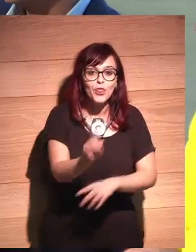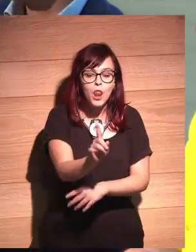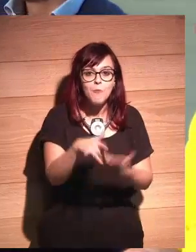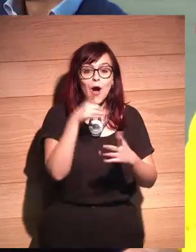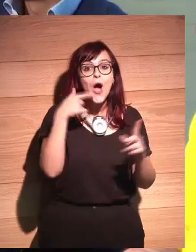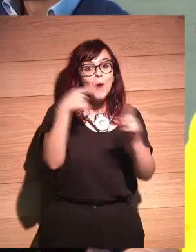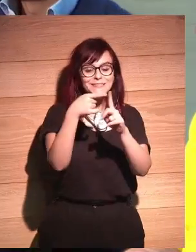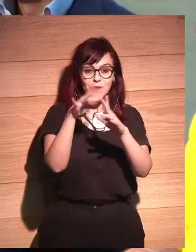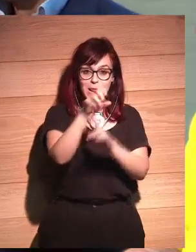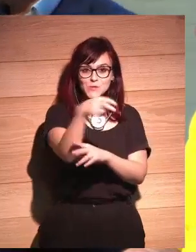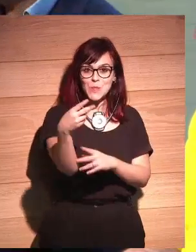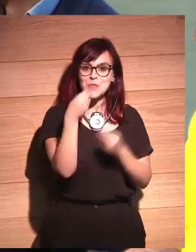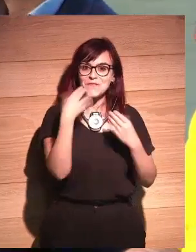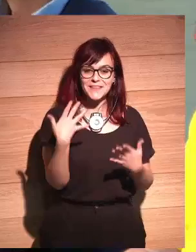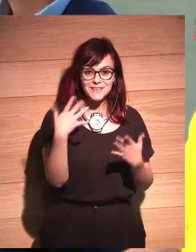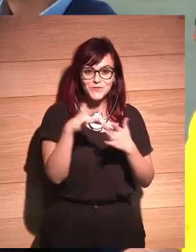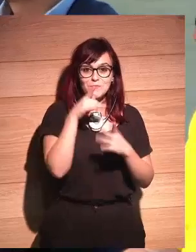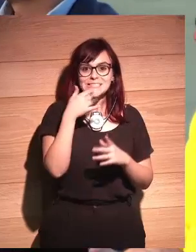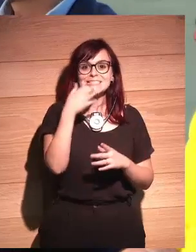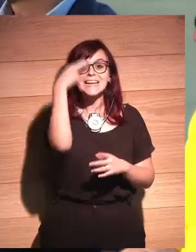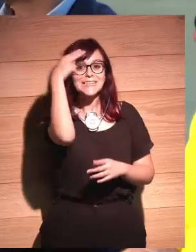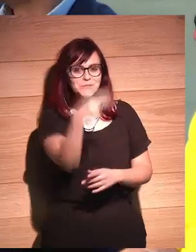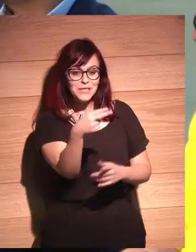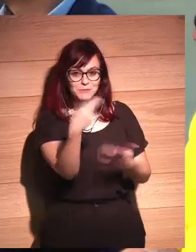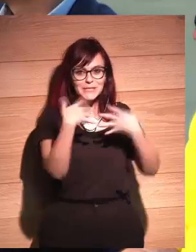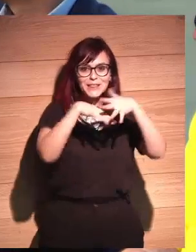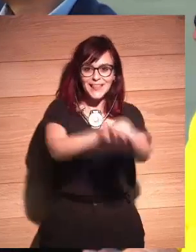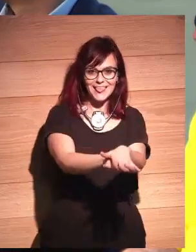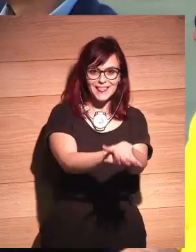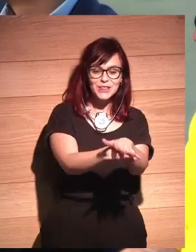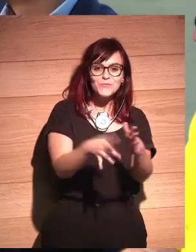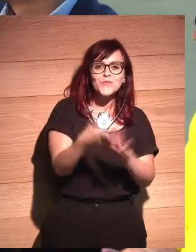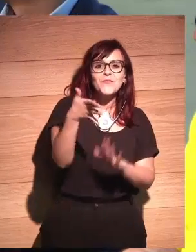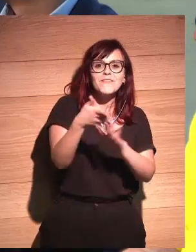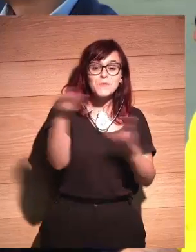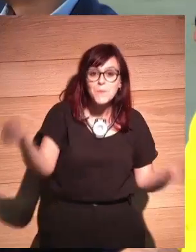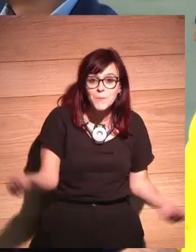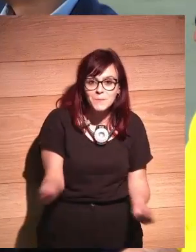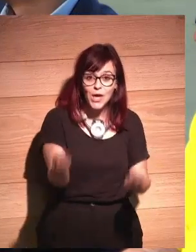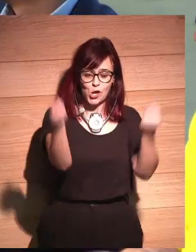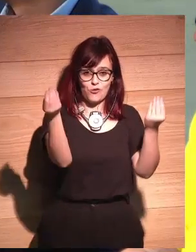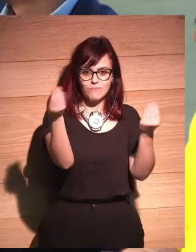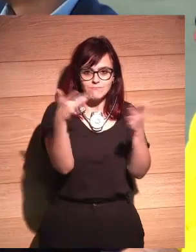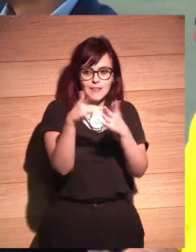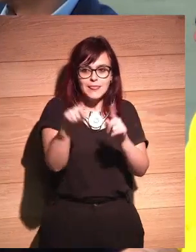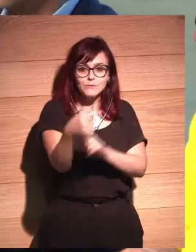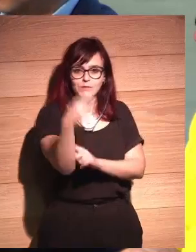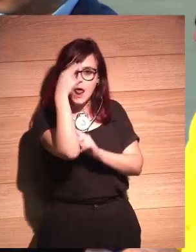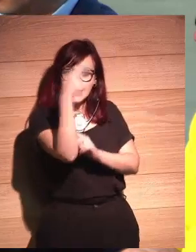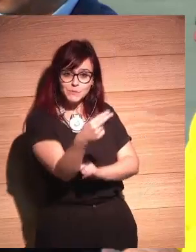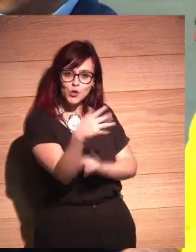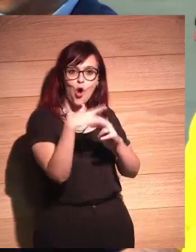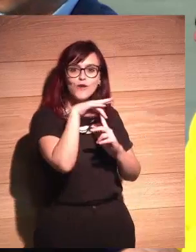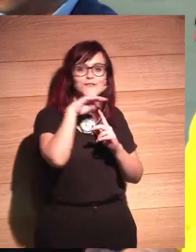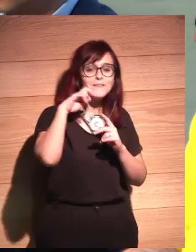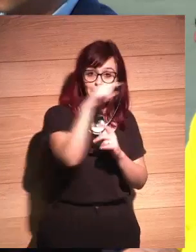better you respect the integrity, the better you can create or support the mindset of this agenda. And I